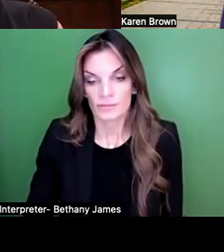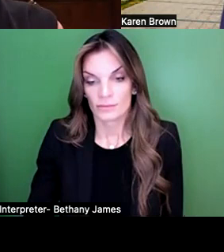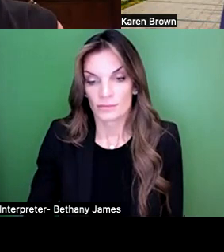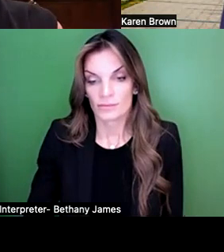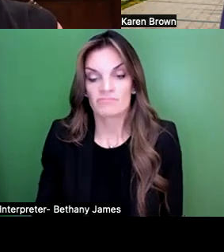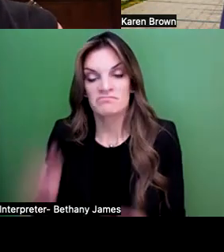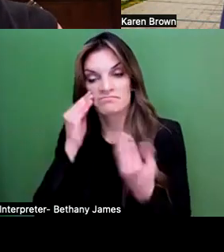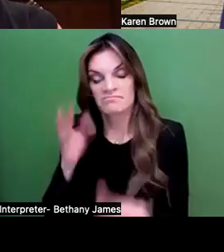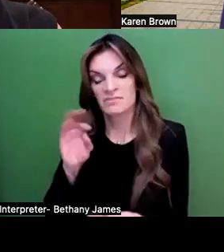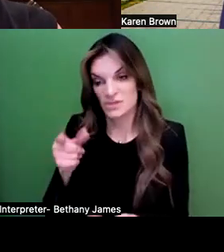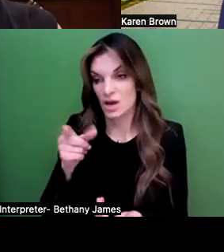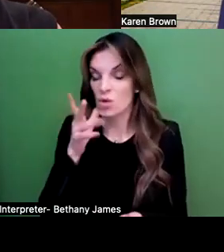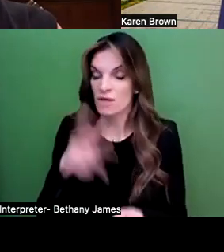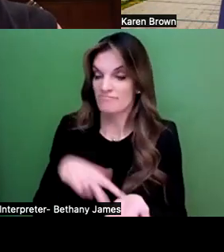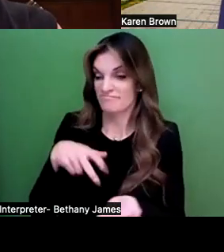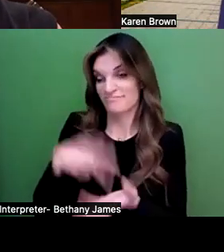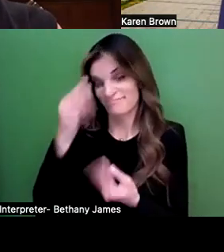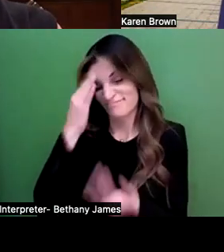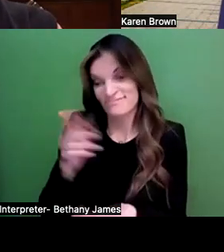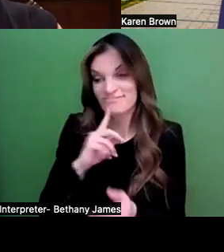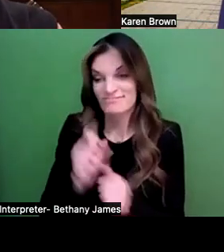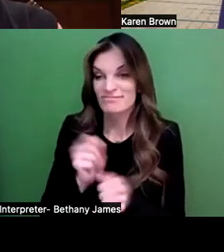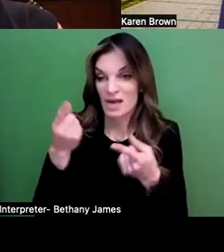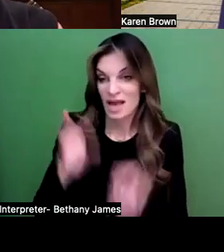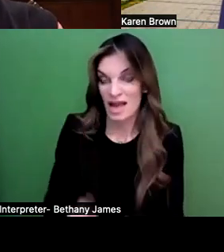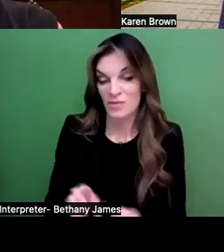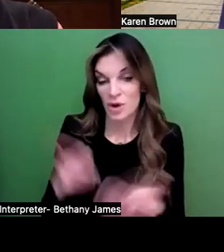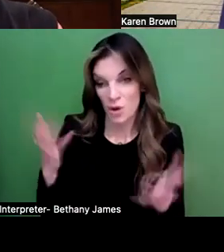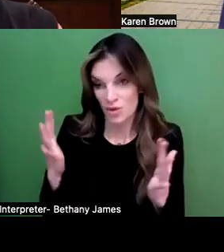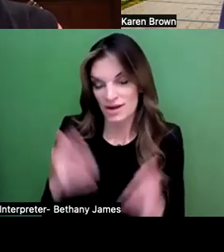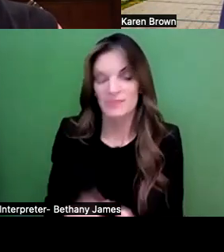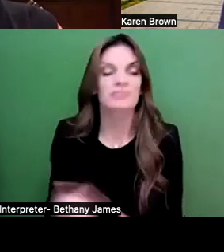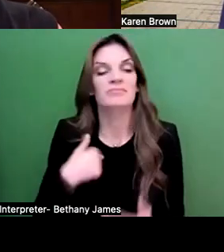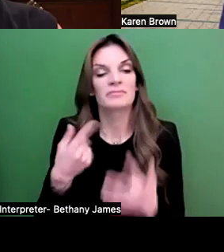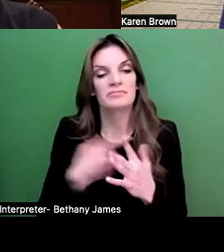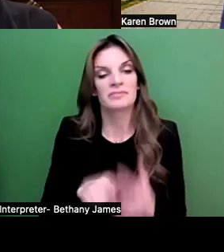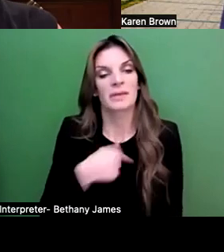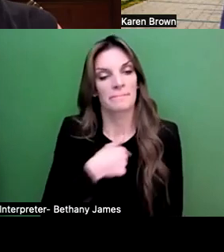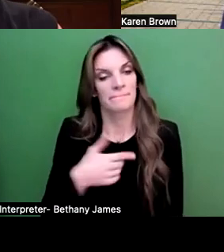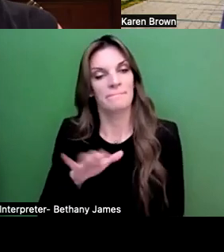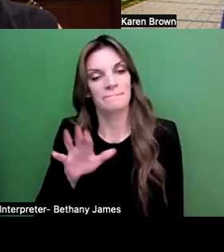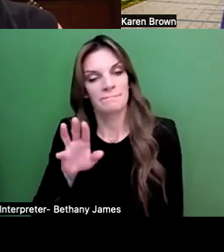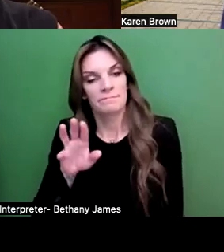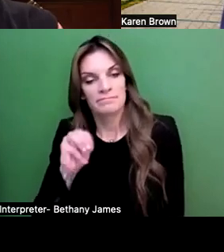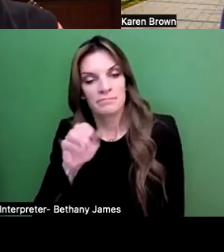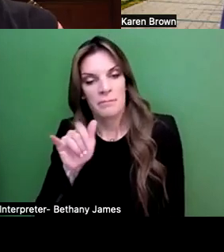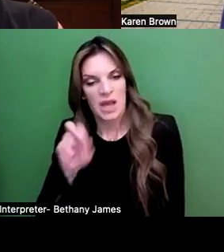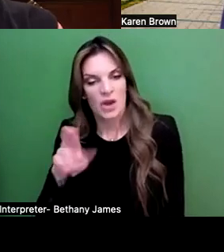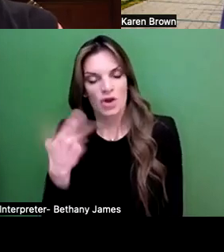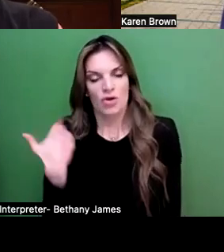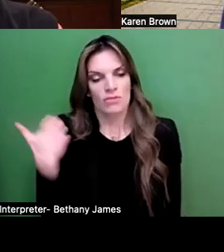I became mayor, because the open retail on North Broadway is one of the